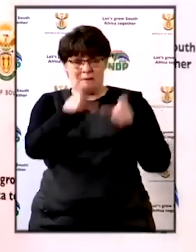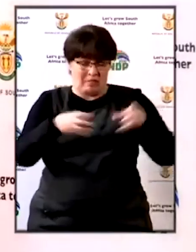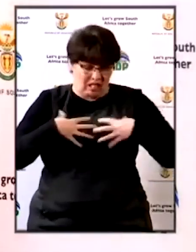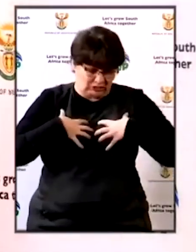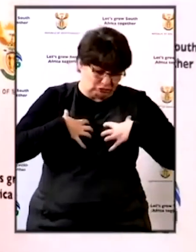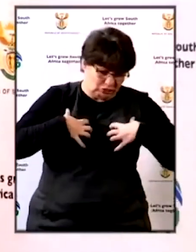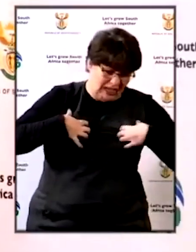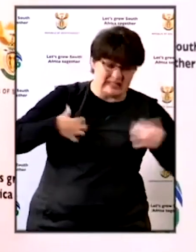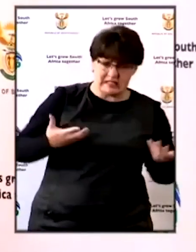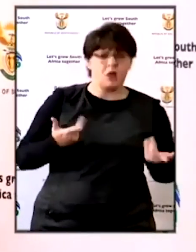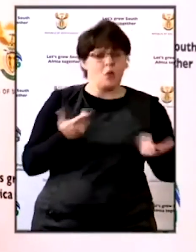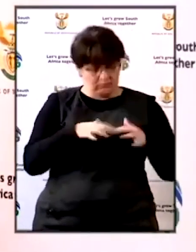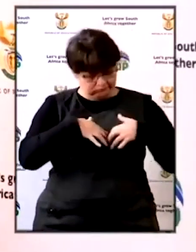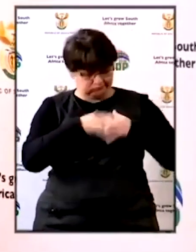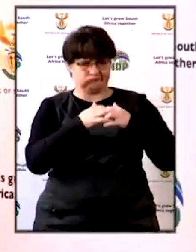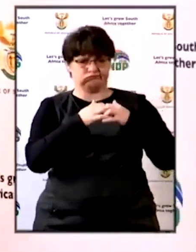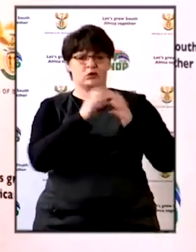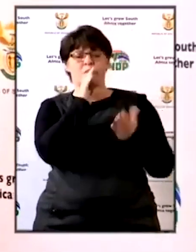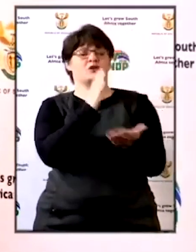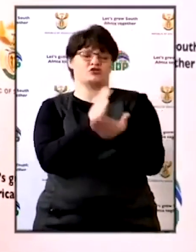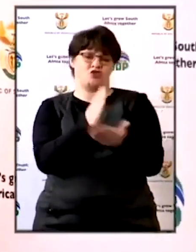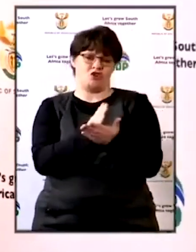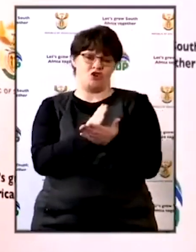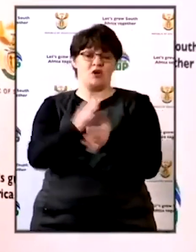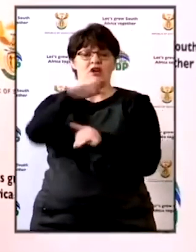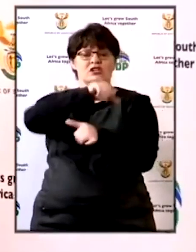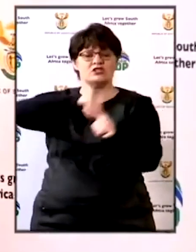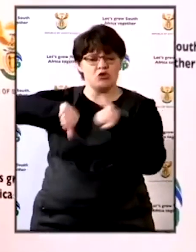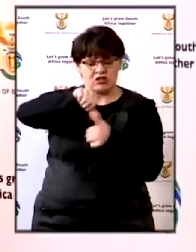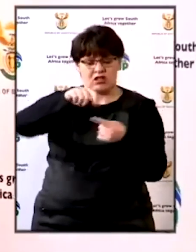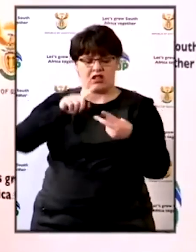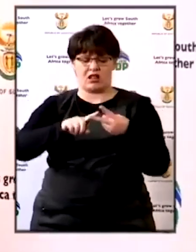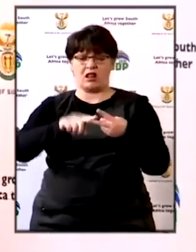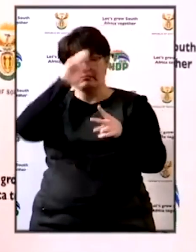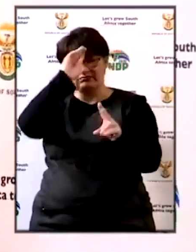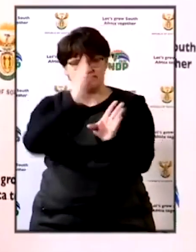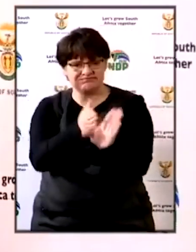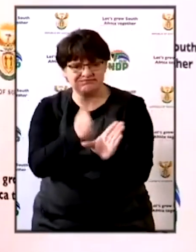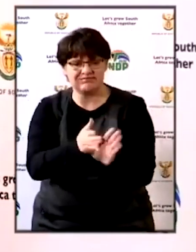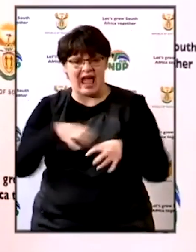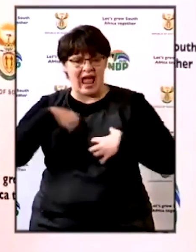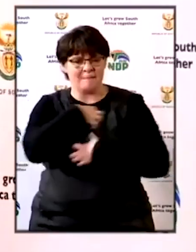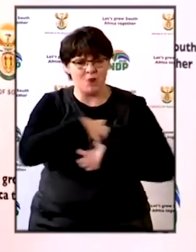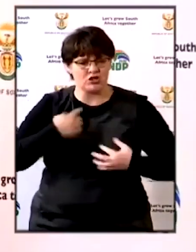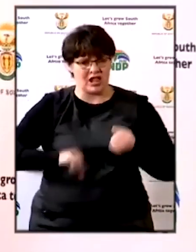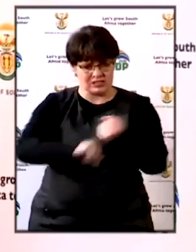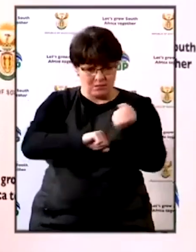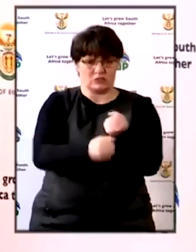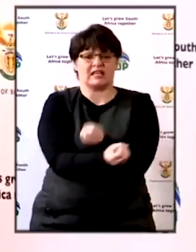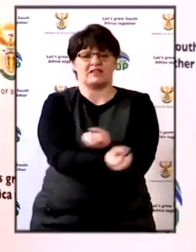put plans in place to make sure that we can provide social, mental, psychological, and emotional